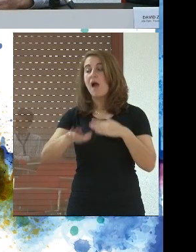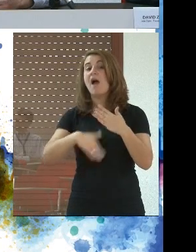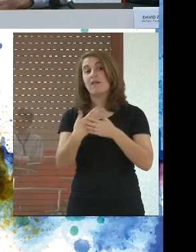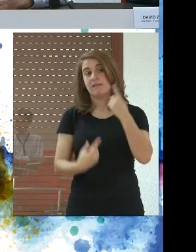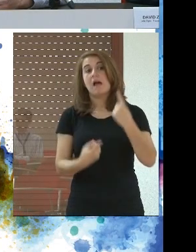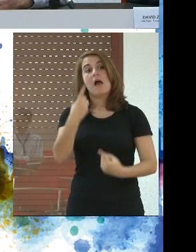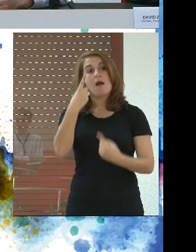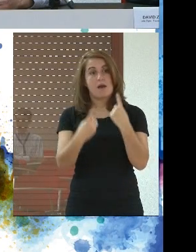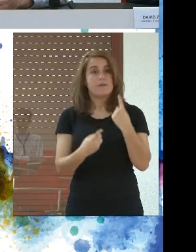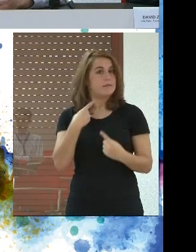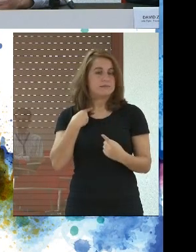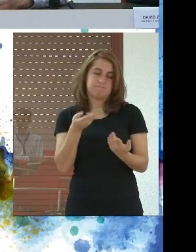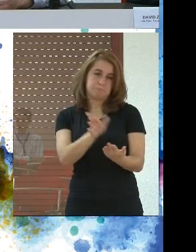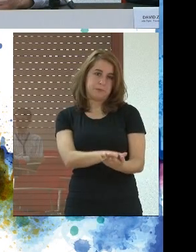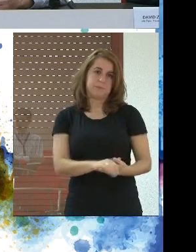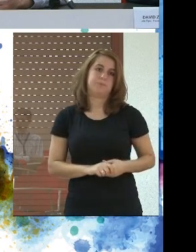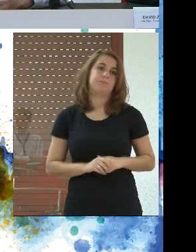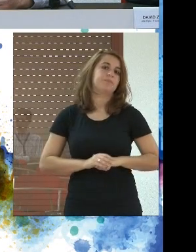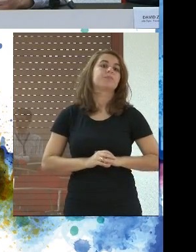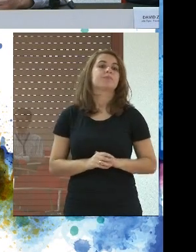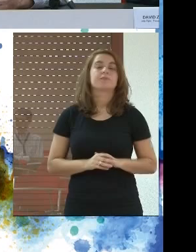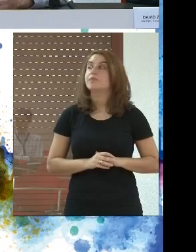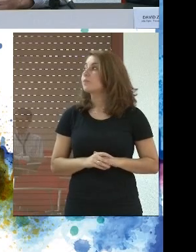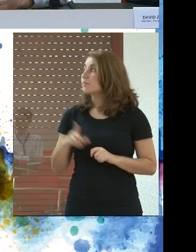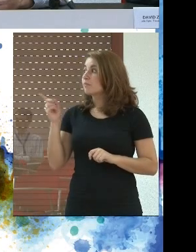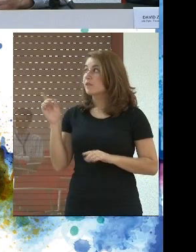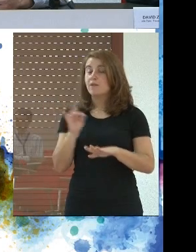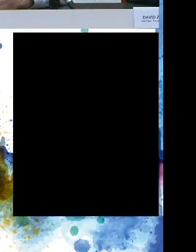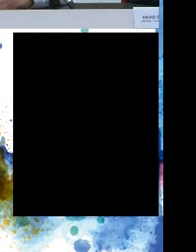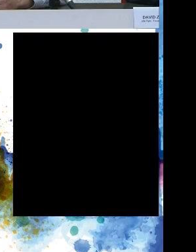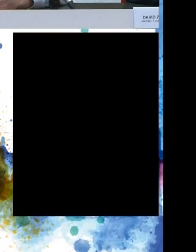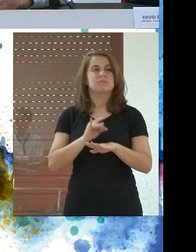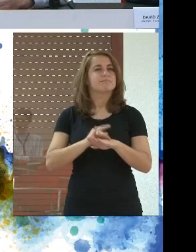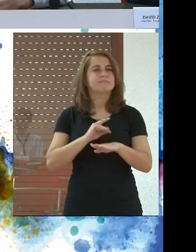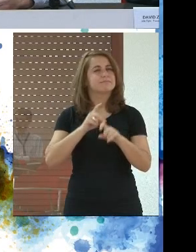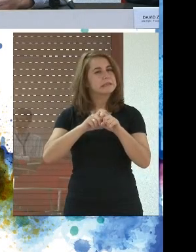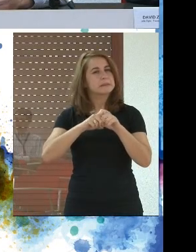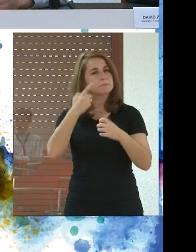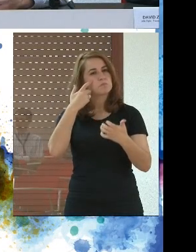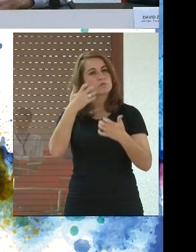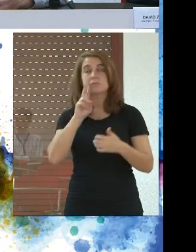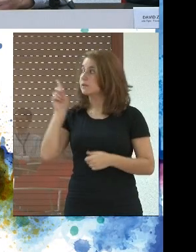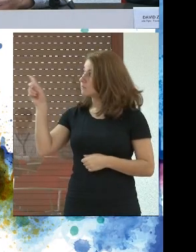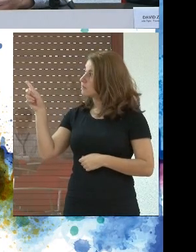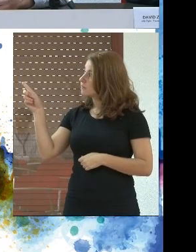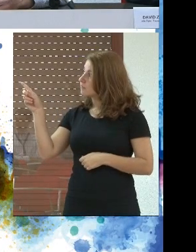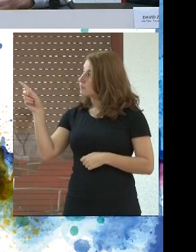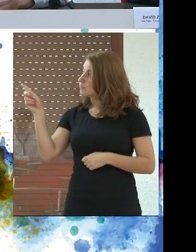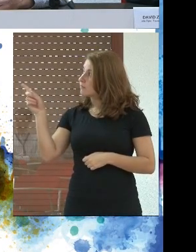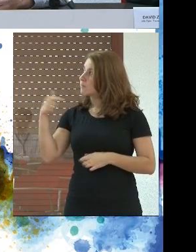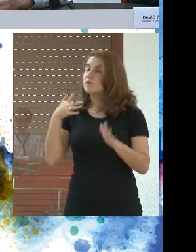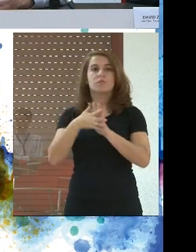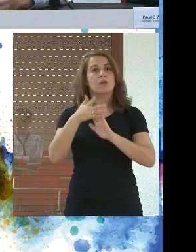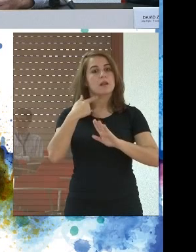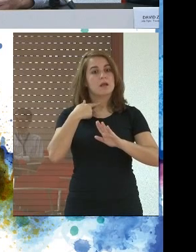lose mobility. In some extreme cases, it can be terminal. This illness is characterized, as we can see in the image,